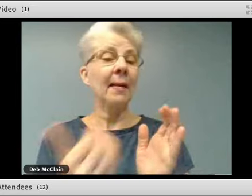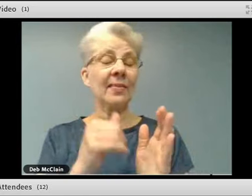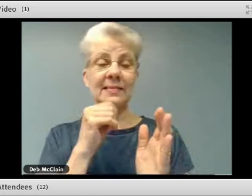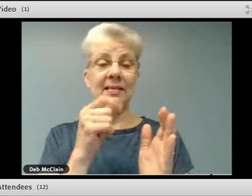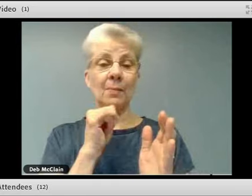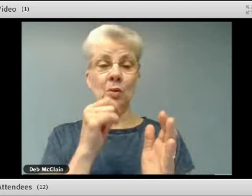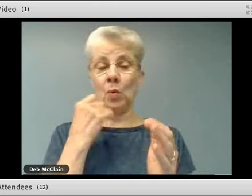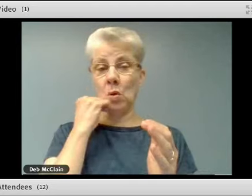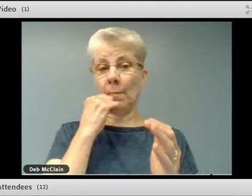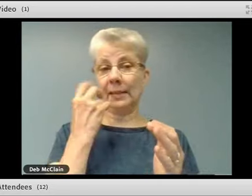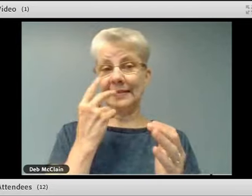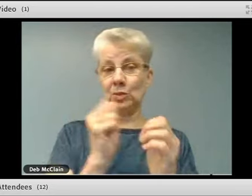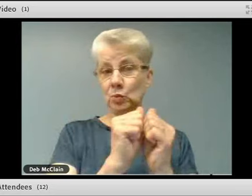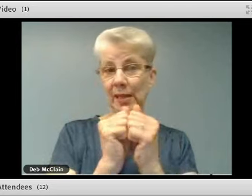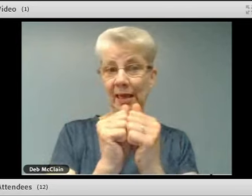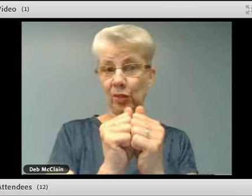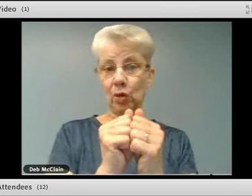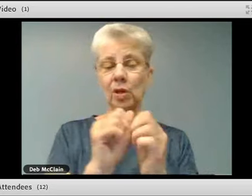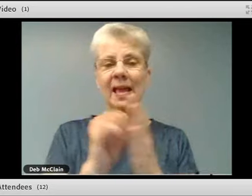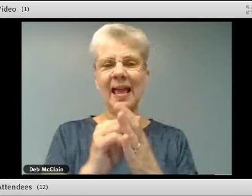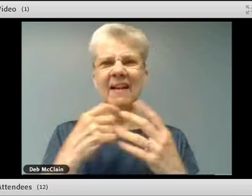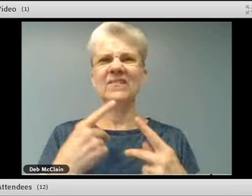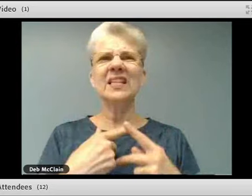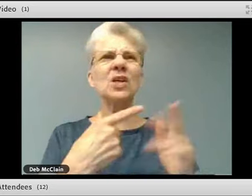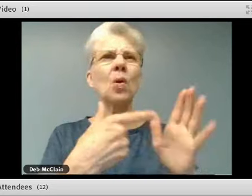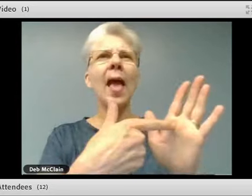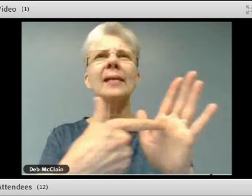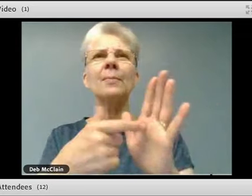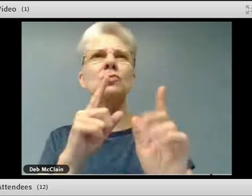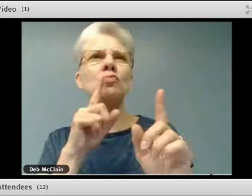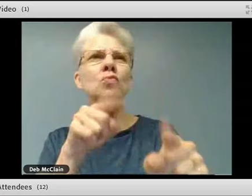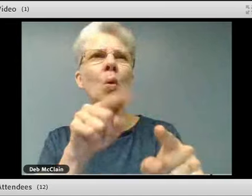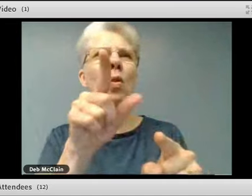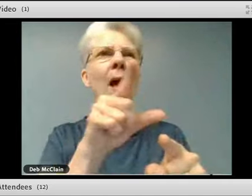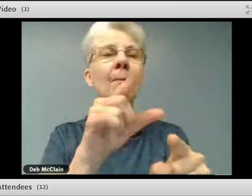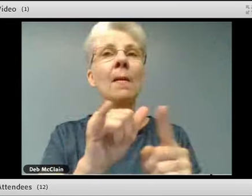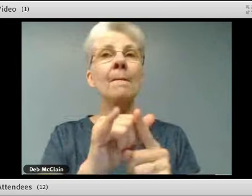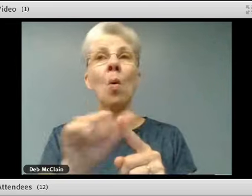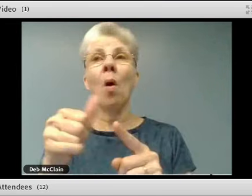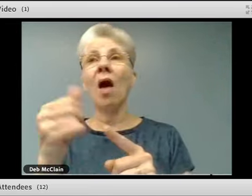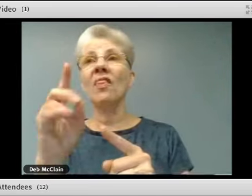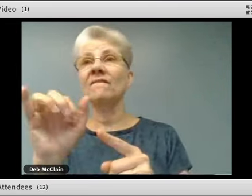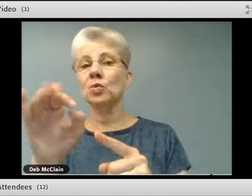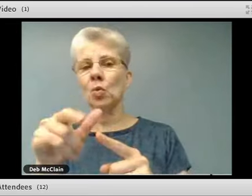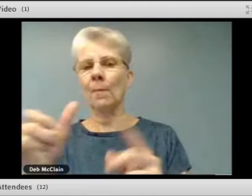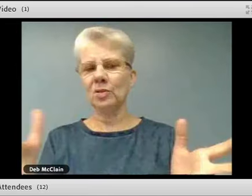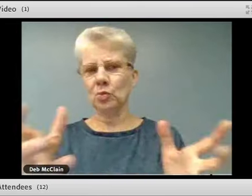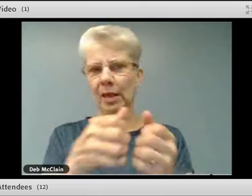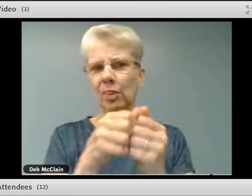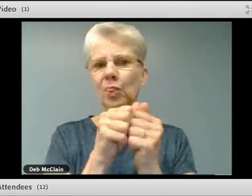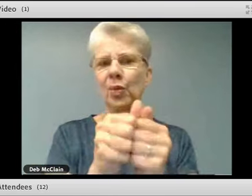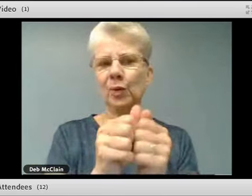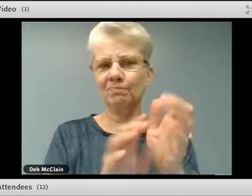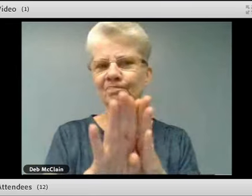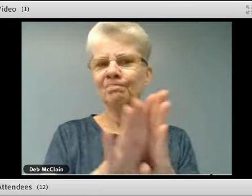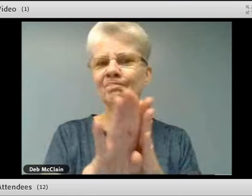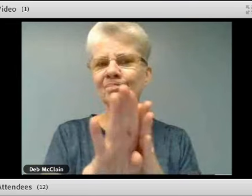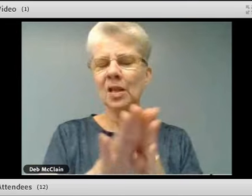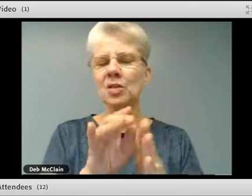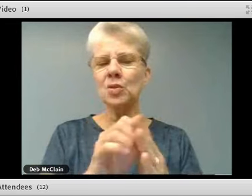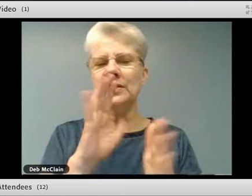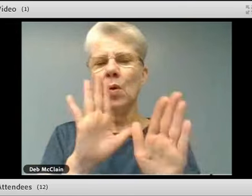something you would normally see together in a physical exhibition or in other virtual exhibitions. So it's a good primer to some